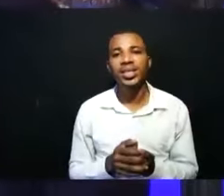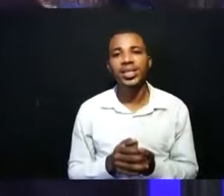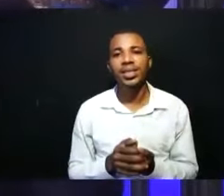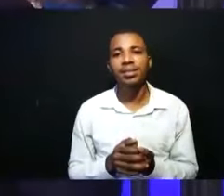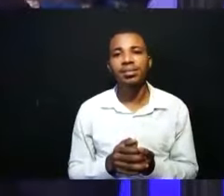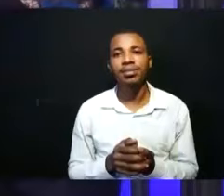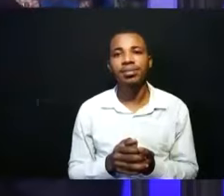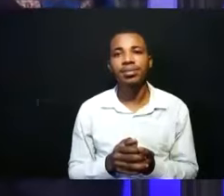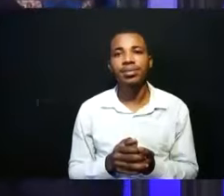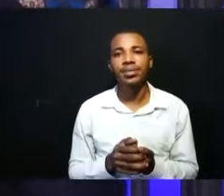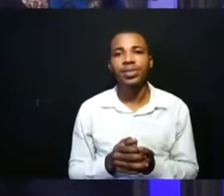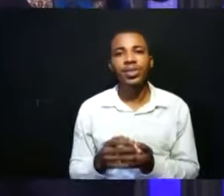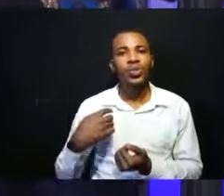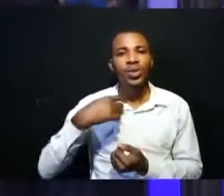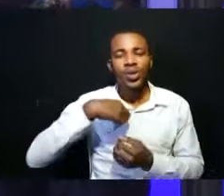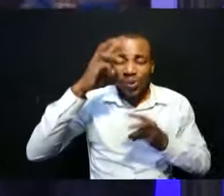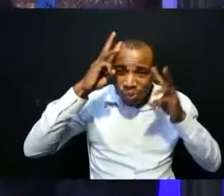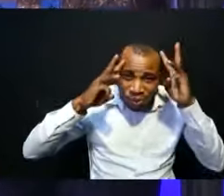The answer is things.